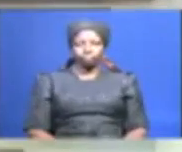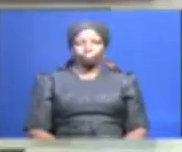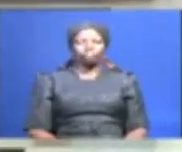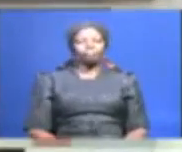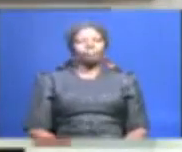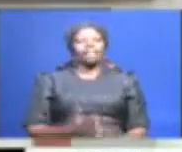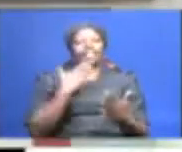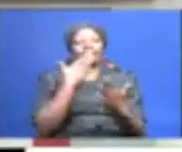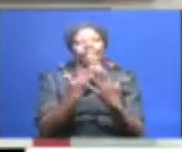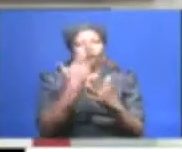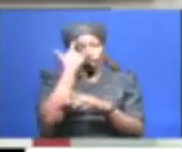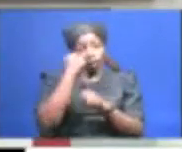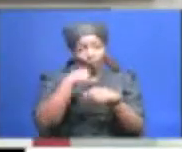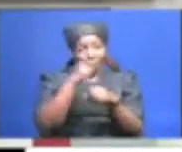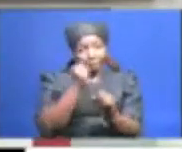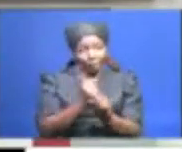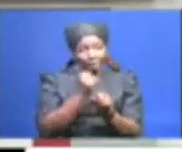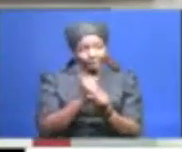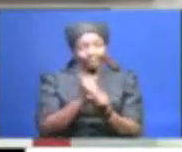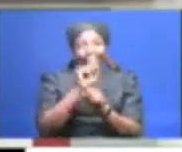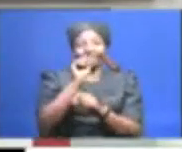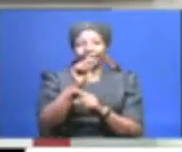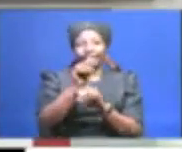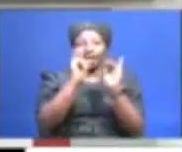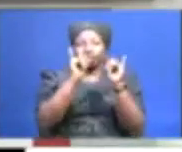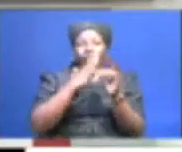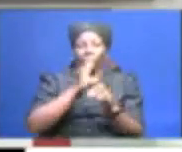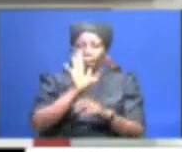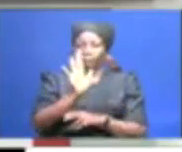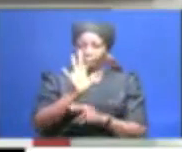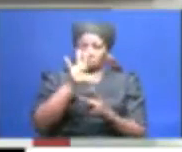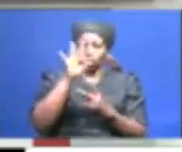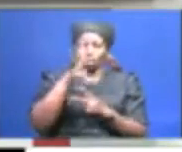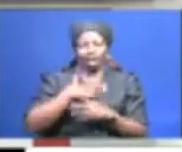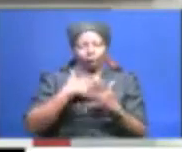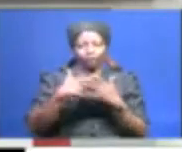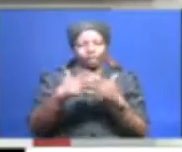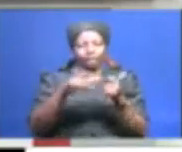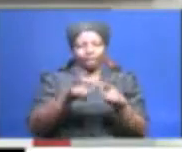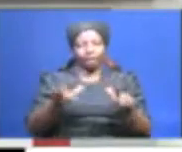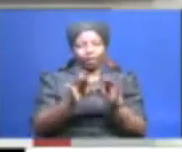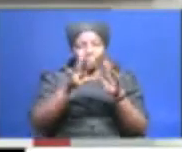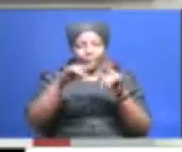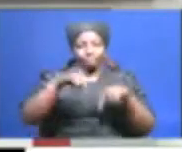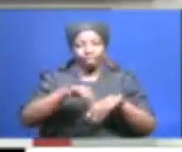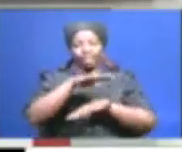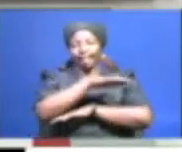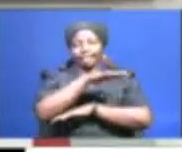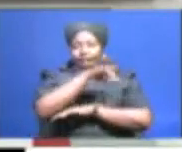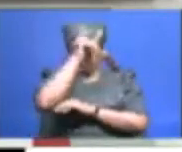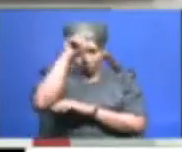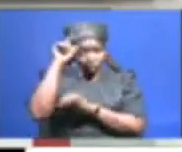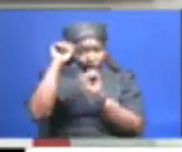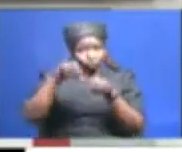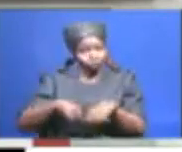Thank you for making the Legends Edition your choice. Our sign language interpreter for this evening is Lucy Mora. You can weigh in on